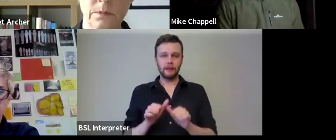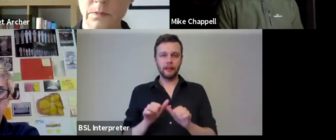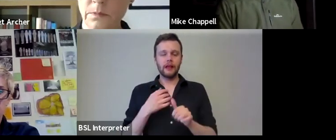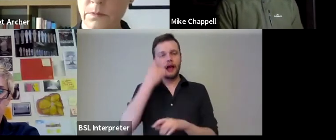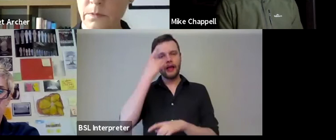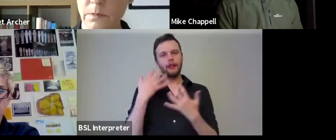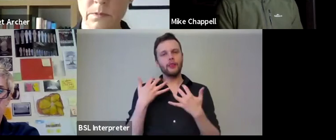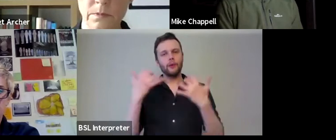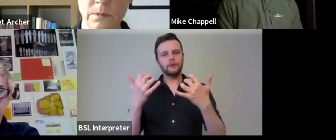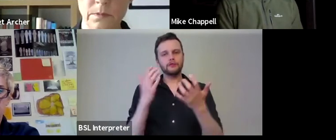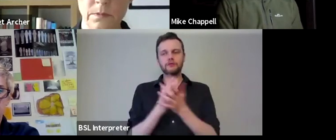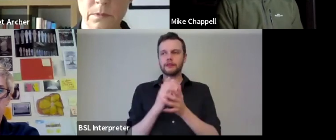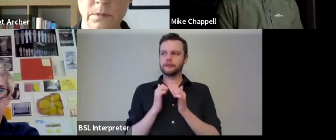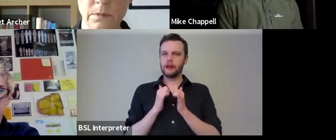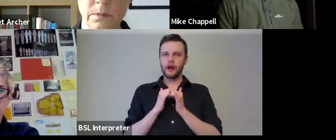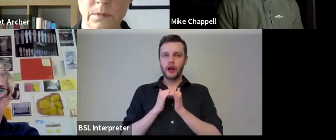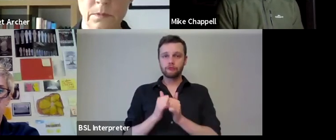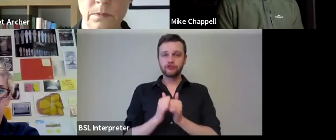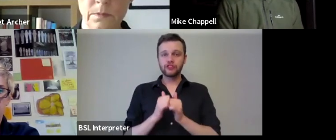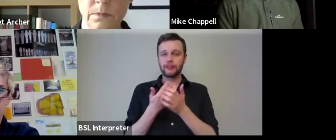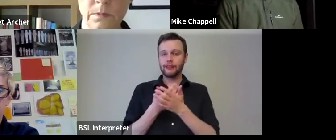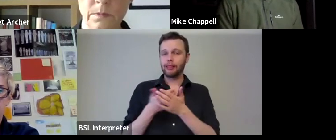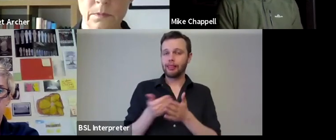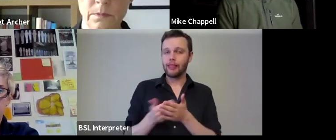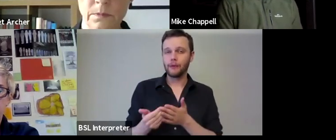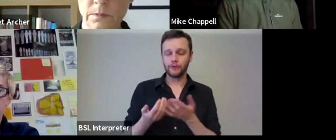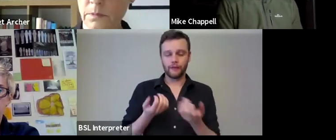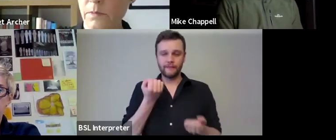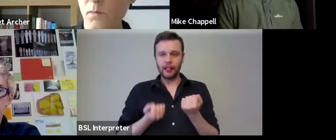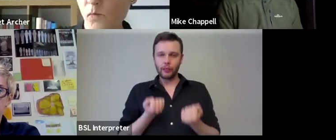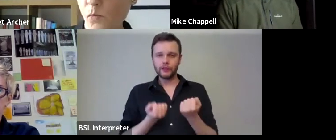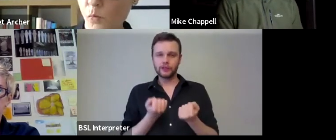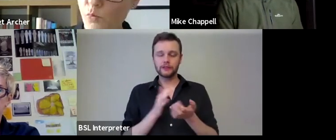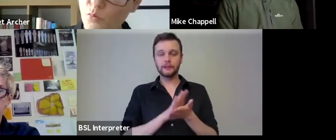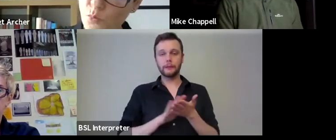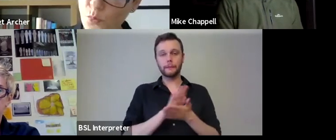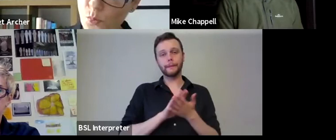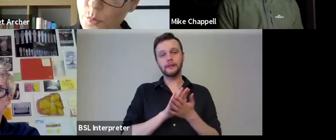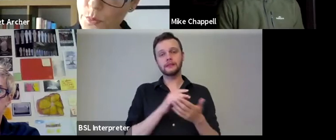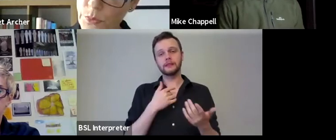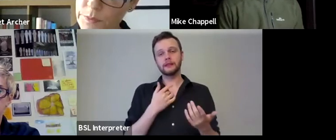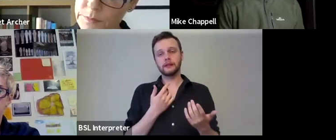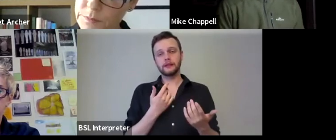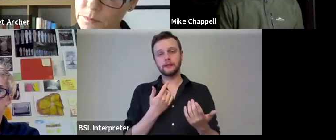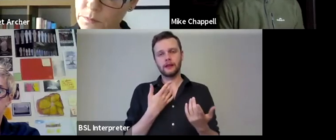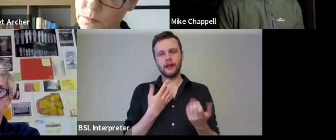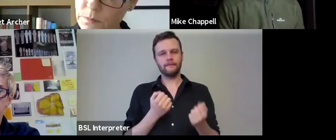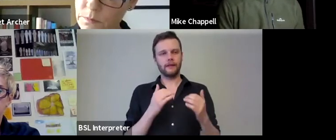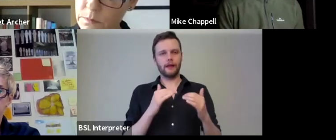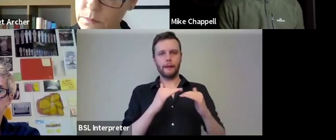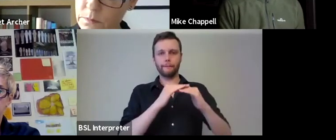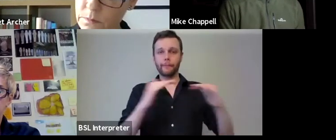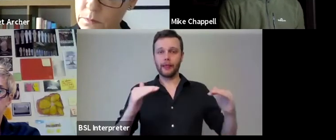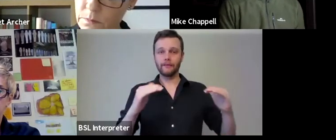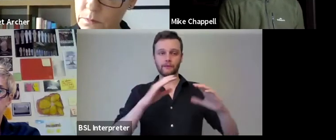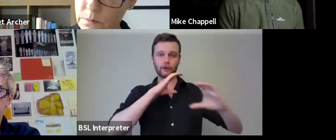audiences appreciate the language of evaluation because it gives them a platform for communicating